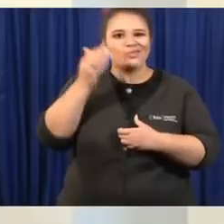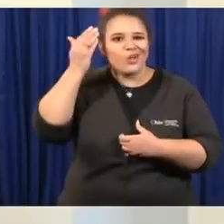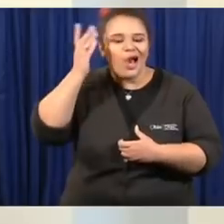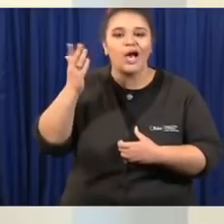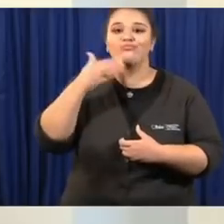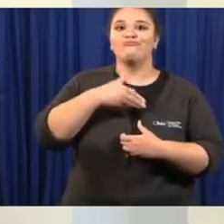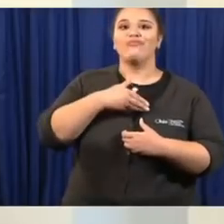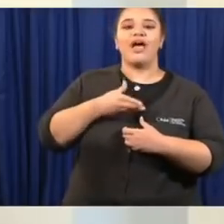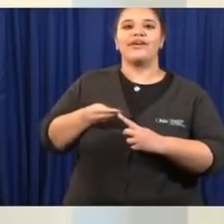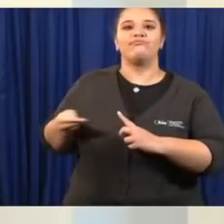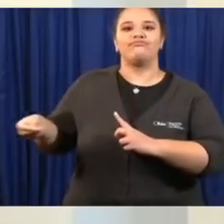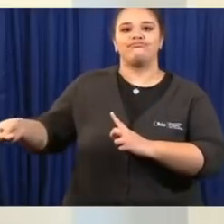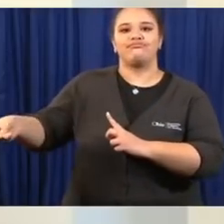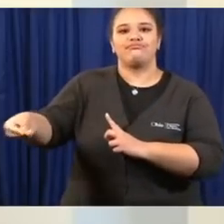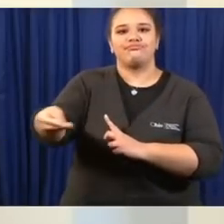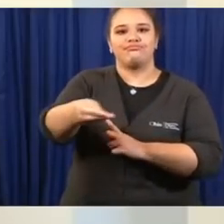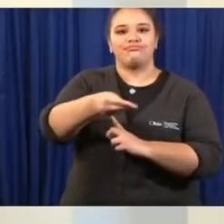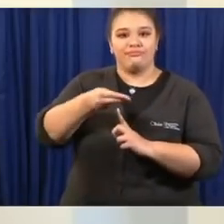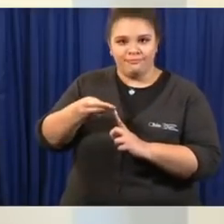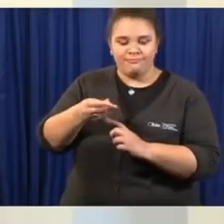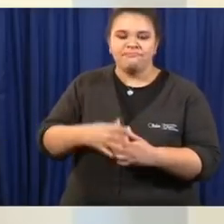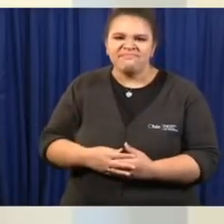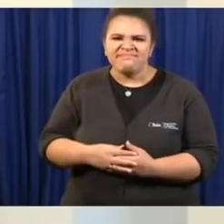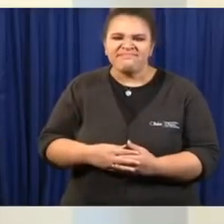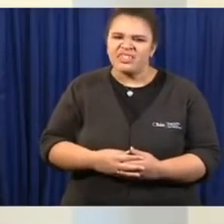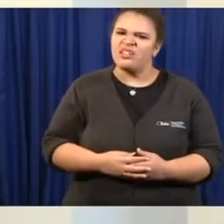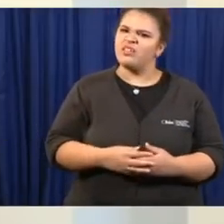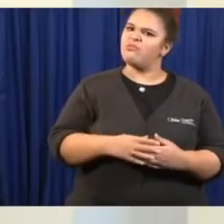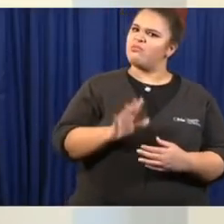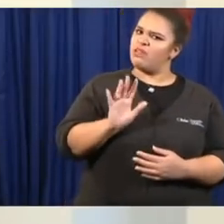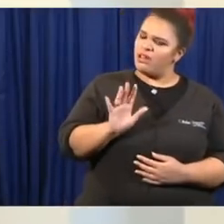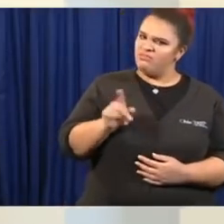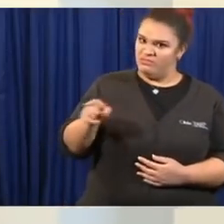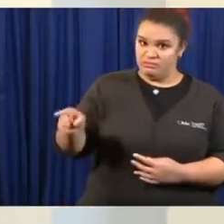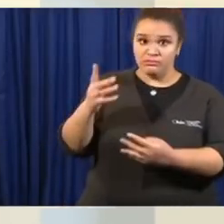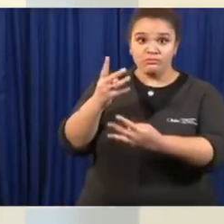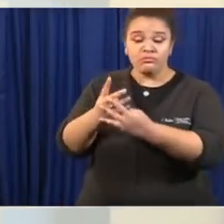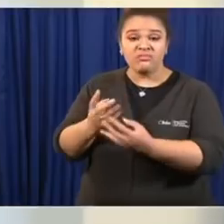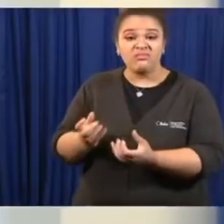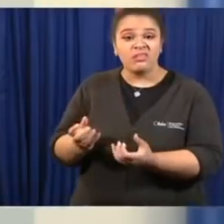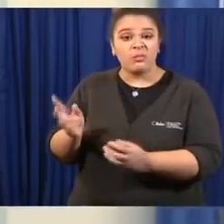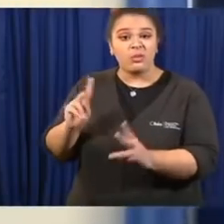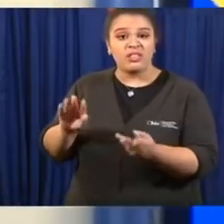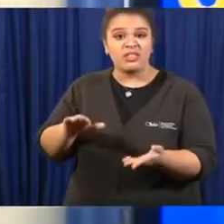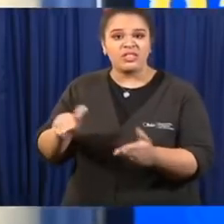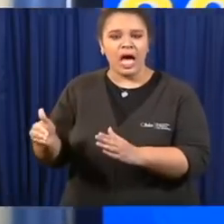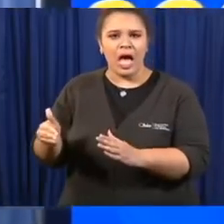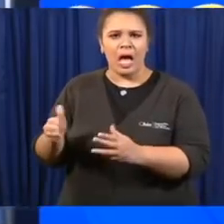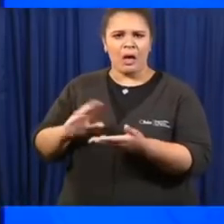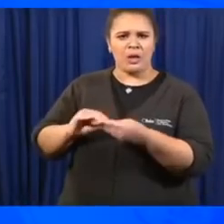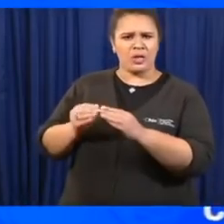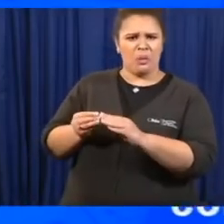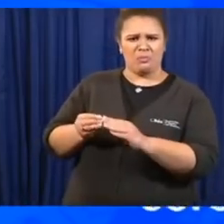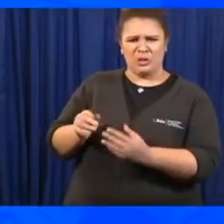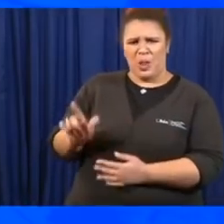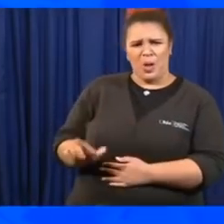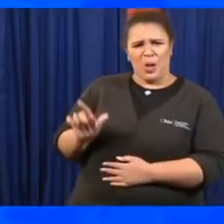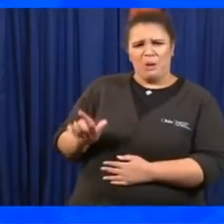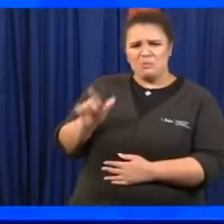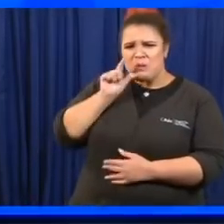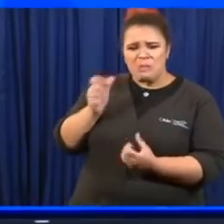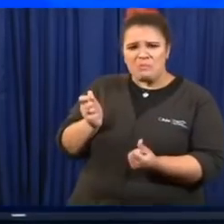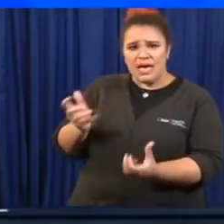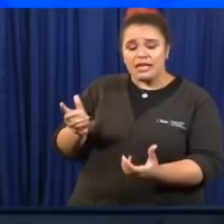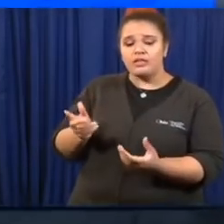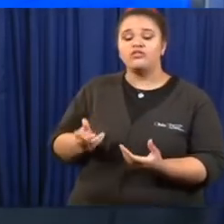fairly low number of deaths out of the prisons. What, if anything, can we read into